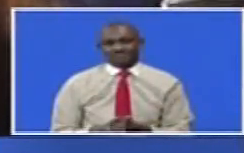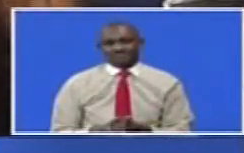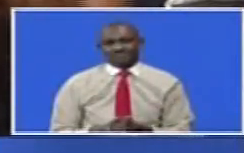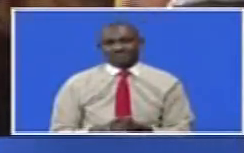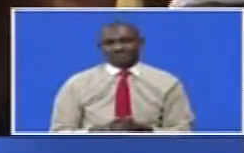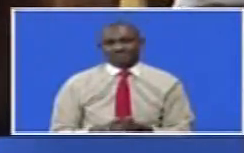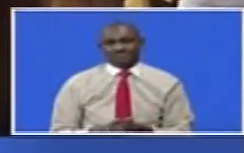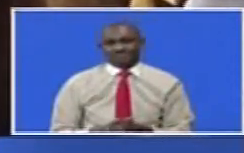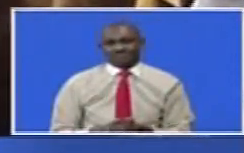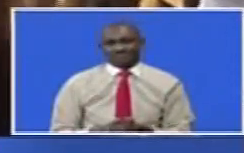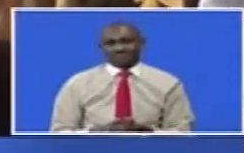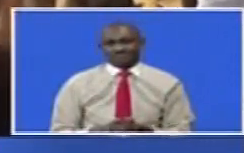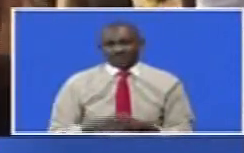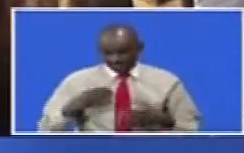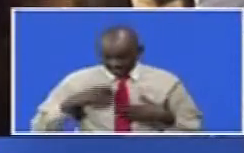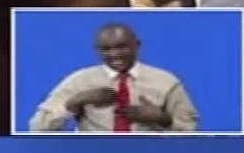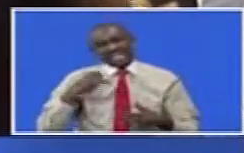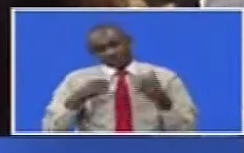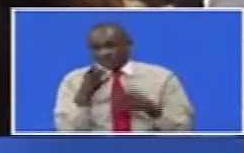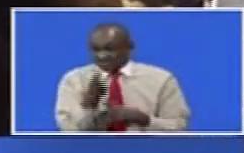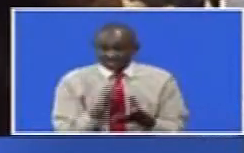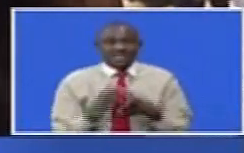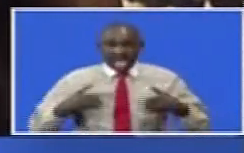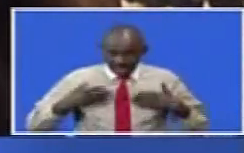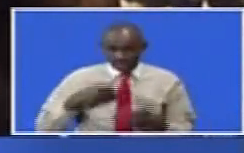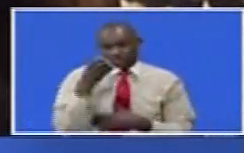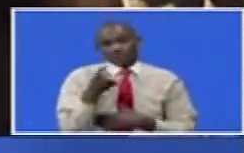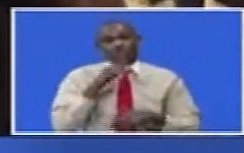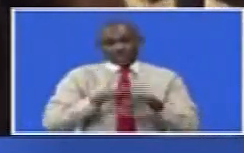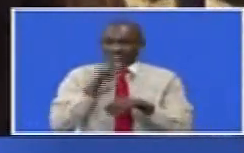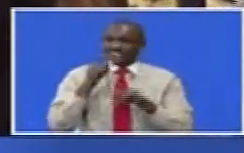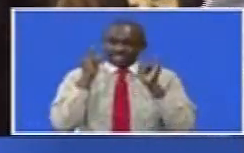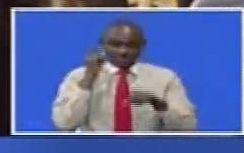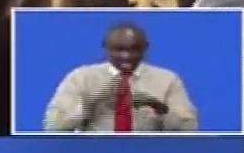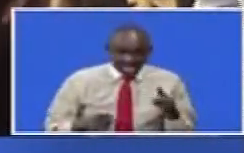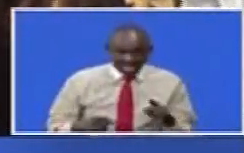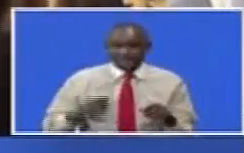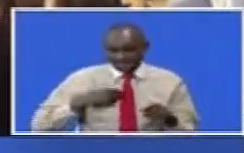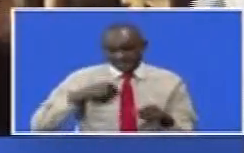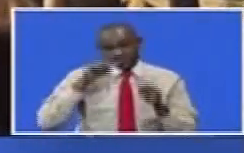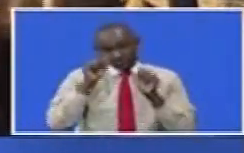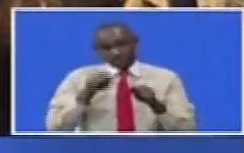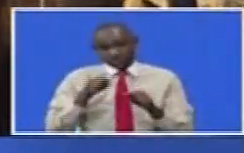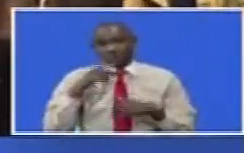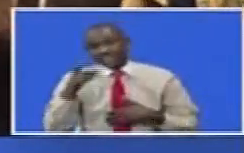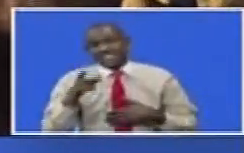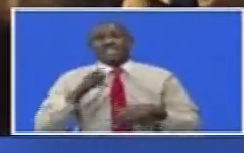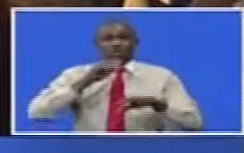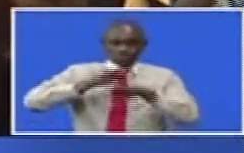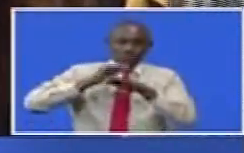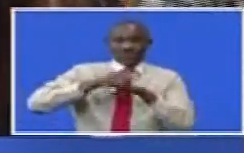No, the feeling is joyous, it's vibrant. We're happy to be in new 2016. We're looking forward to newer and brighter